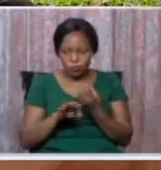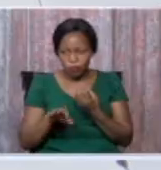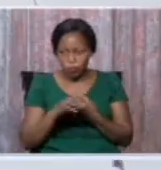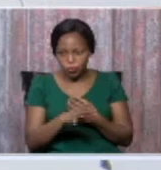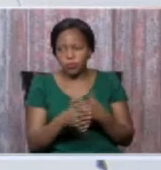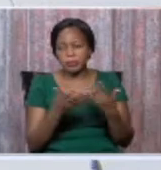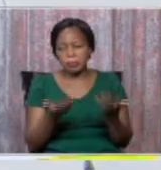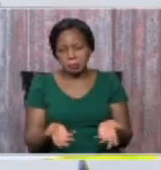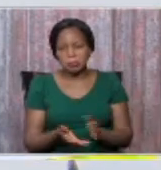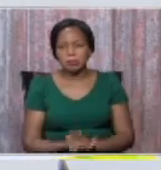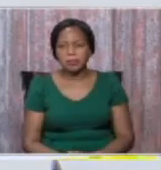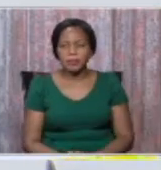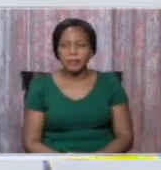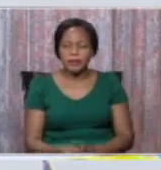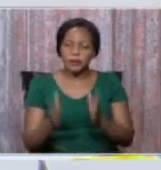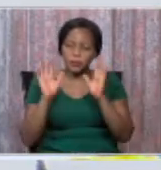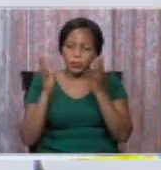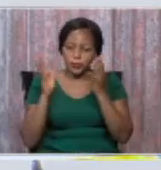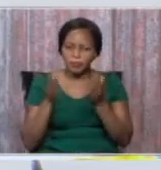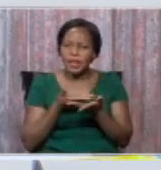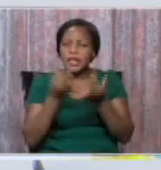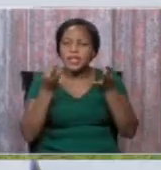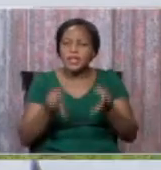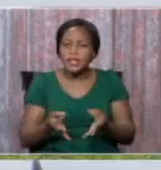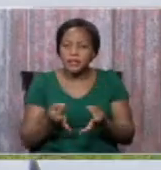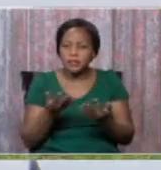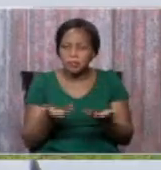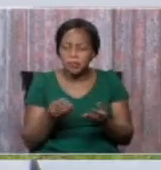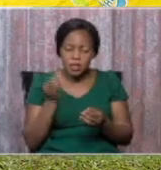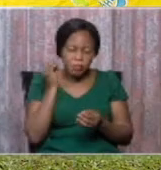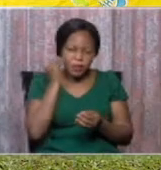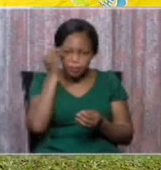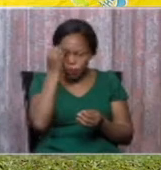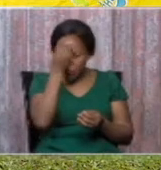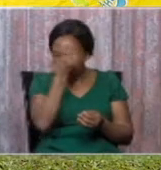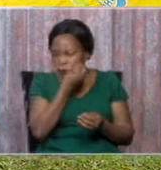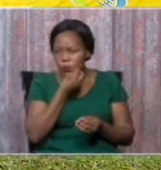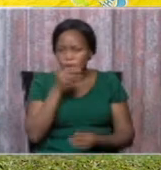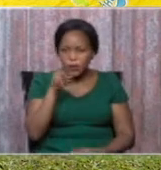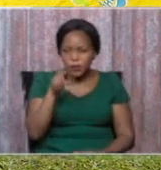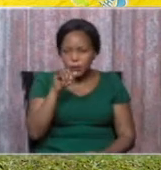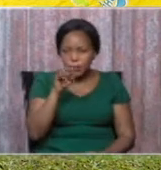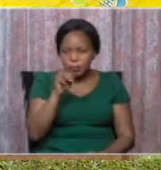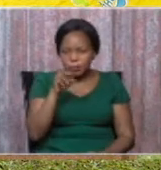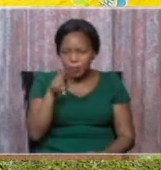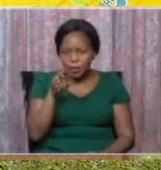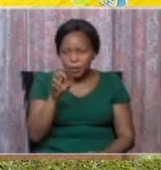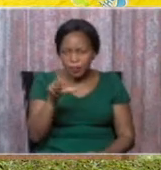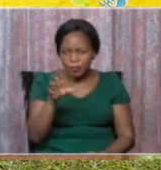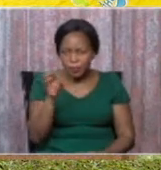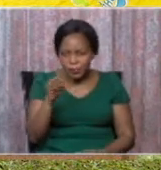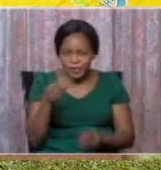Mm. Enlargement of the uterine wall. And what culminates puberty? Menstrual period.